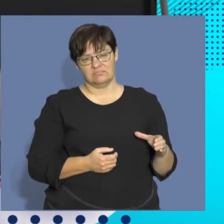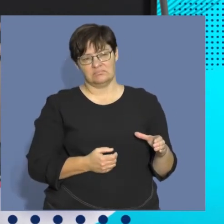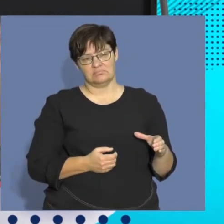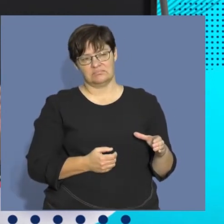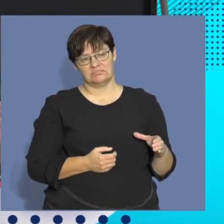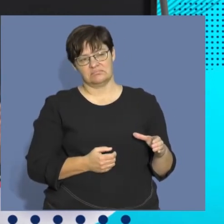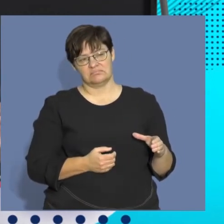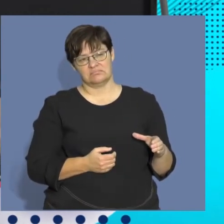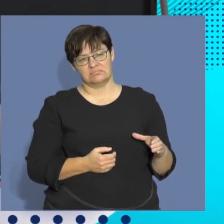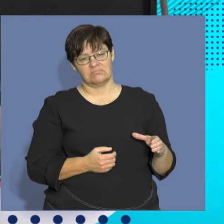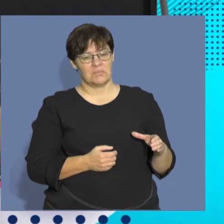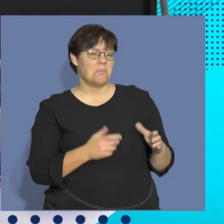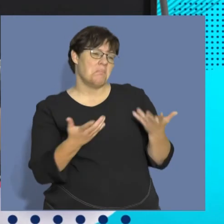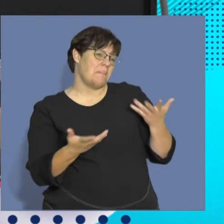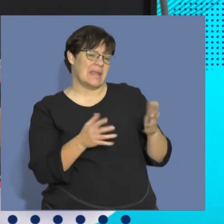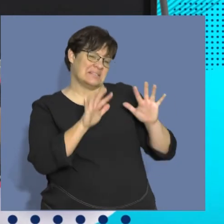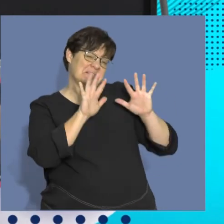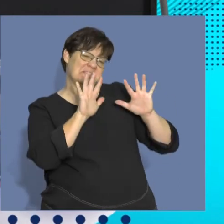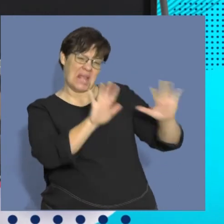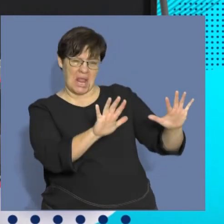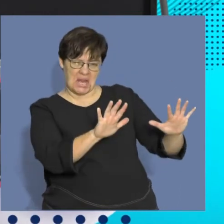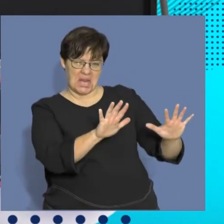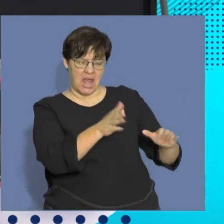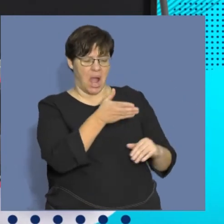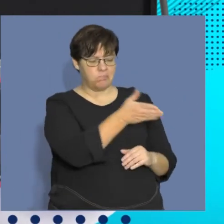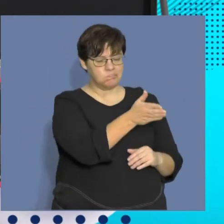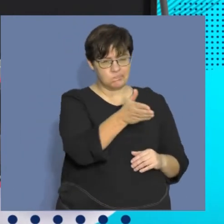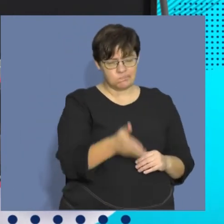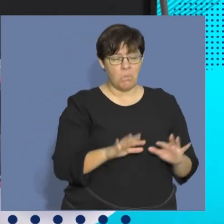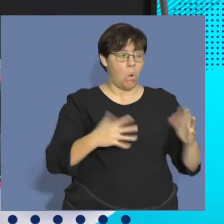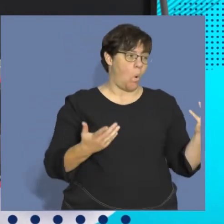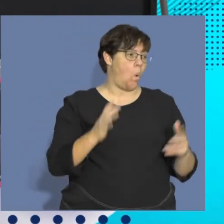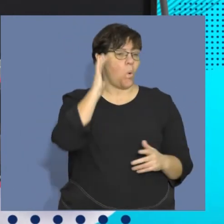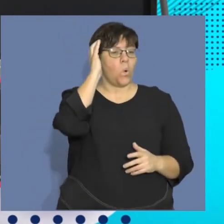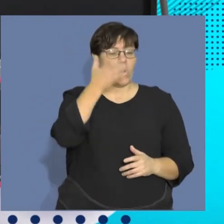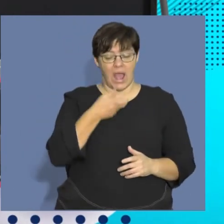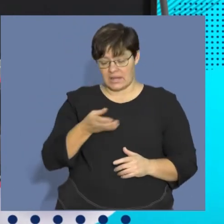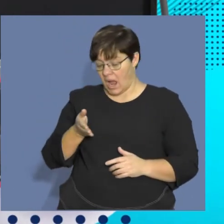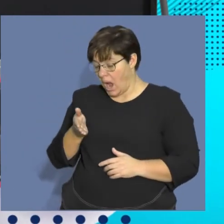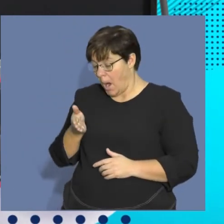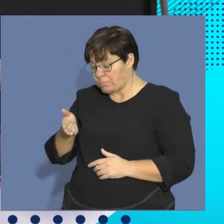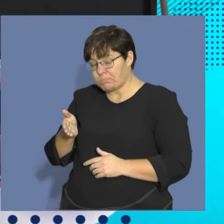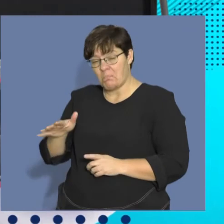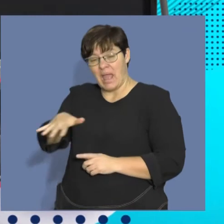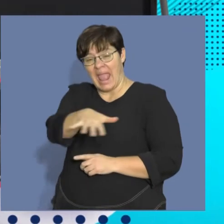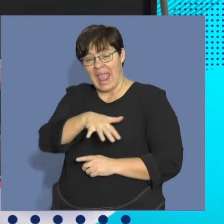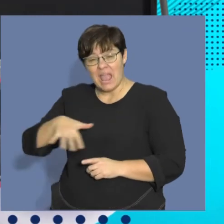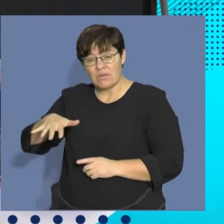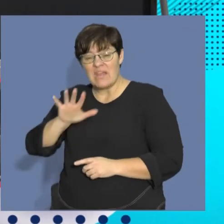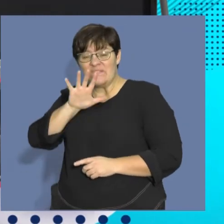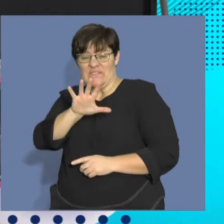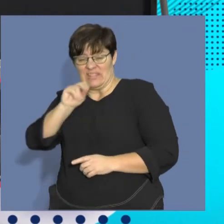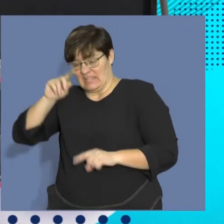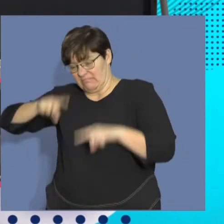maybe 10 individuals, or whether you are a lion in an area